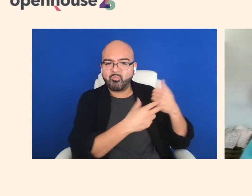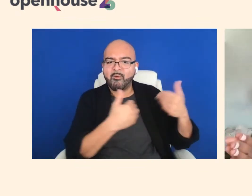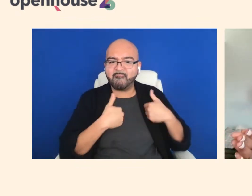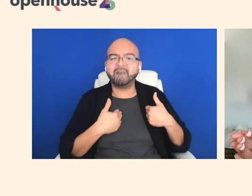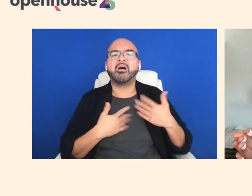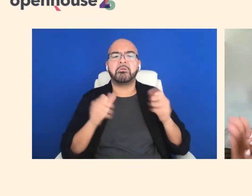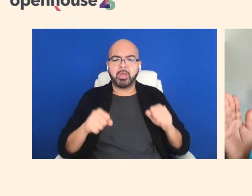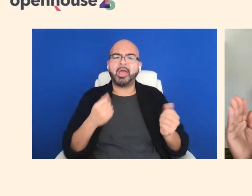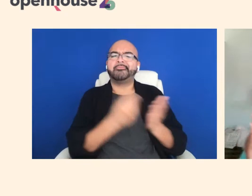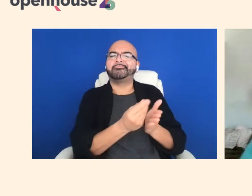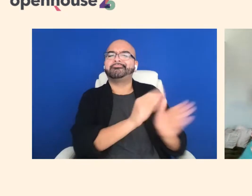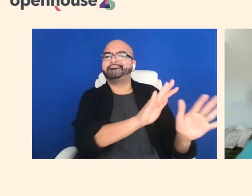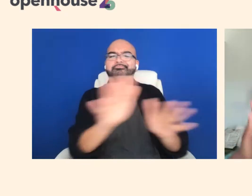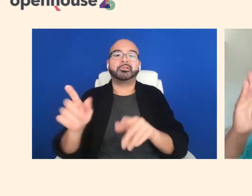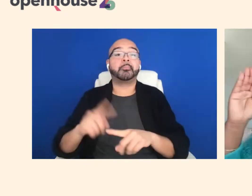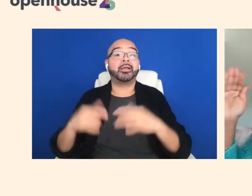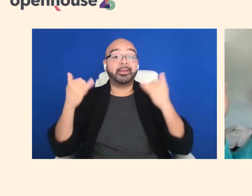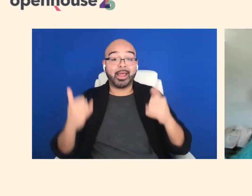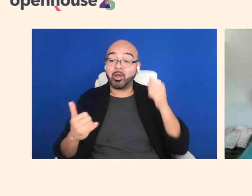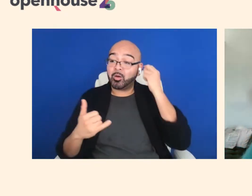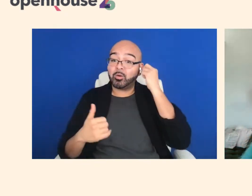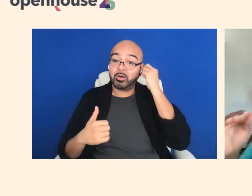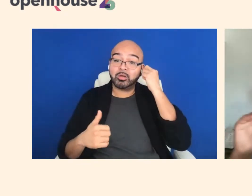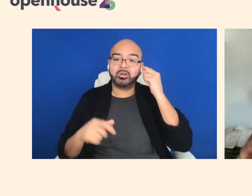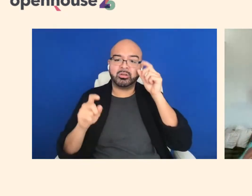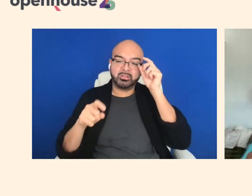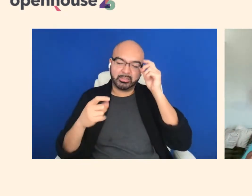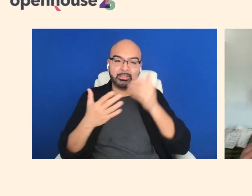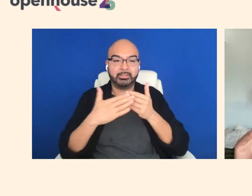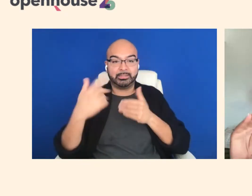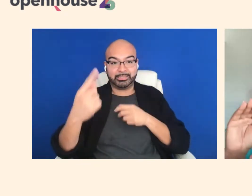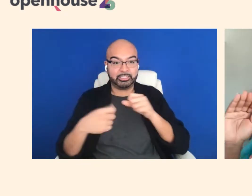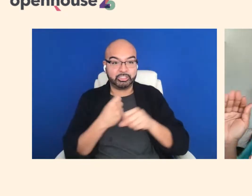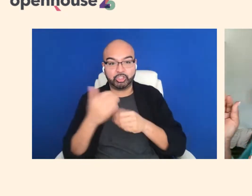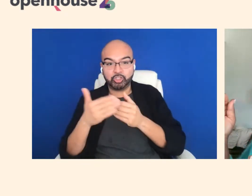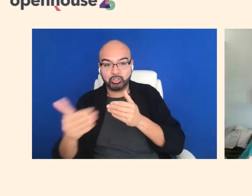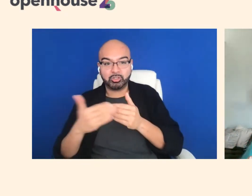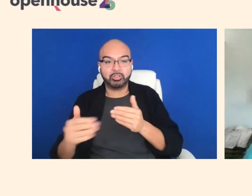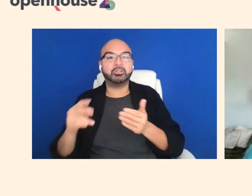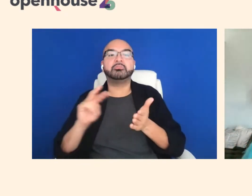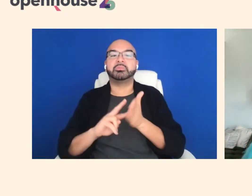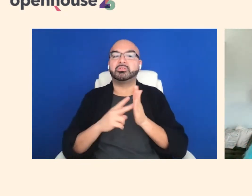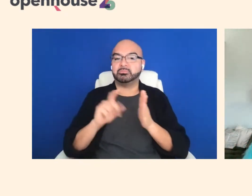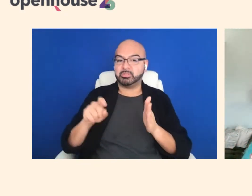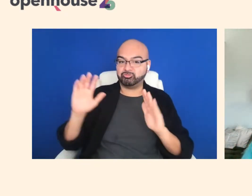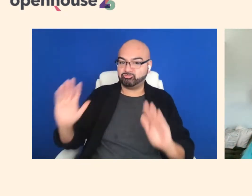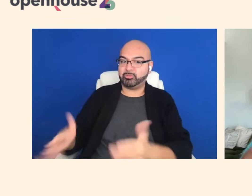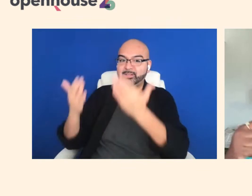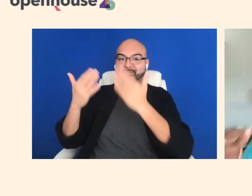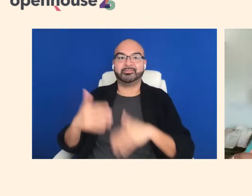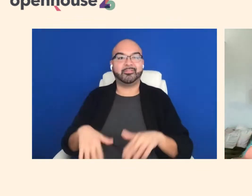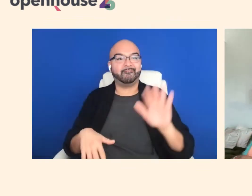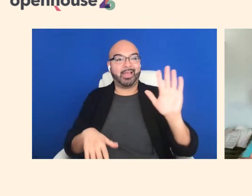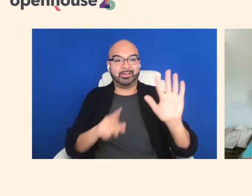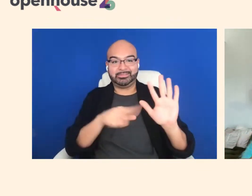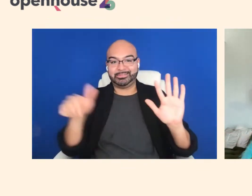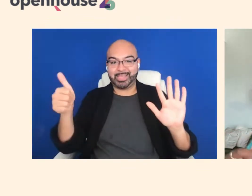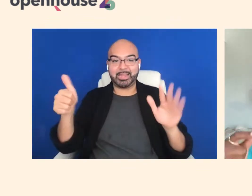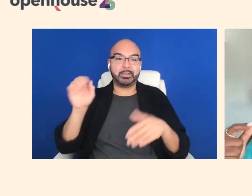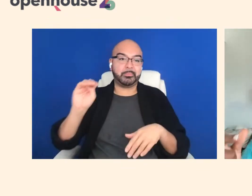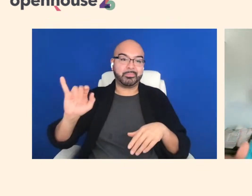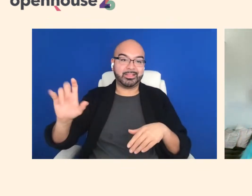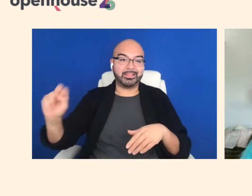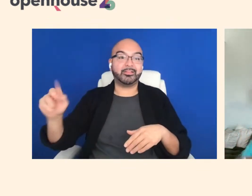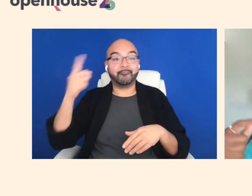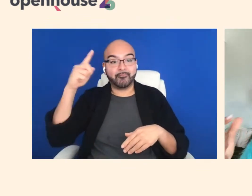that we're spending down, we're going to need to spend the next year or 2 raising another 5 to 10 million to be able to do this cycle again.